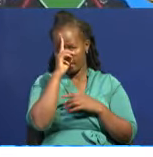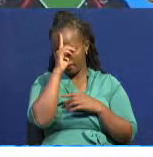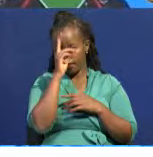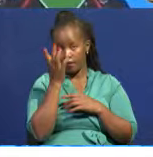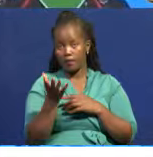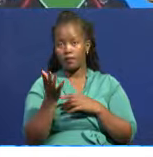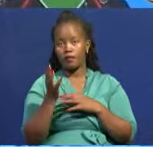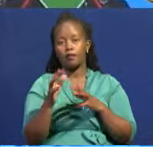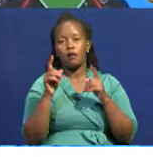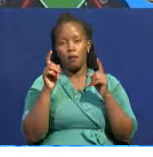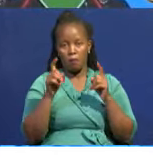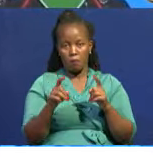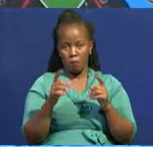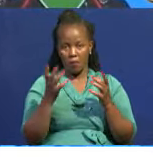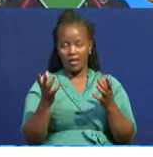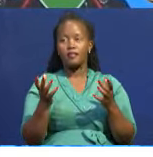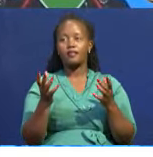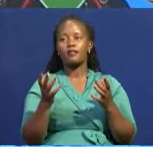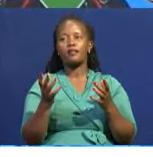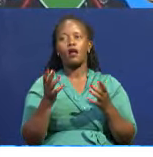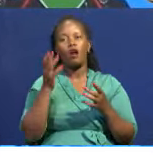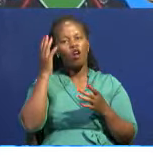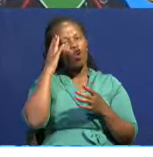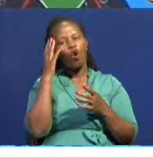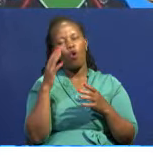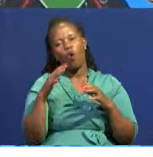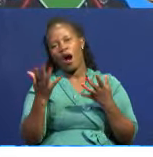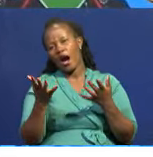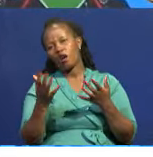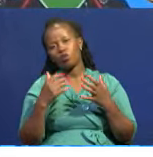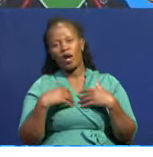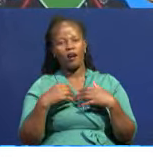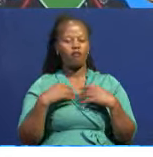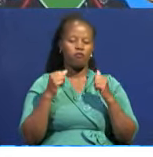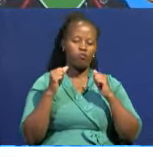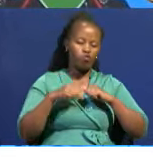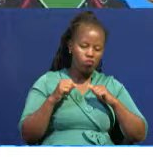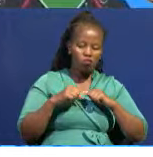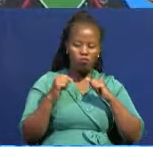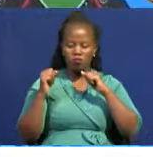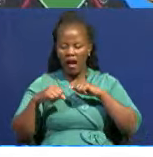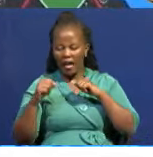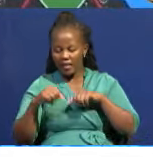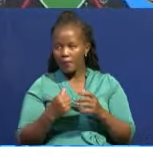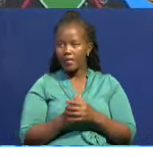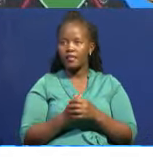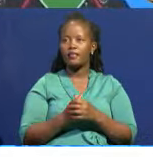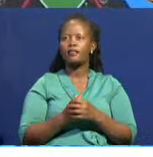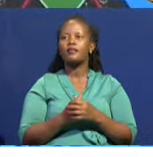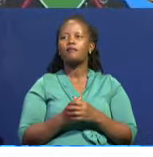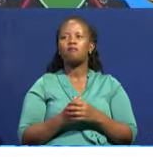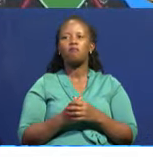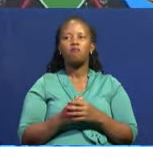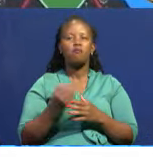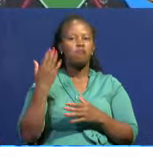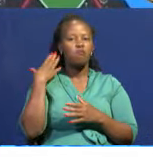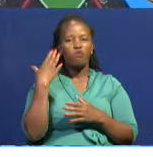and we must find some common ground. Not too long ago,